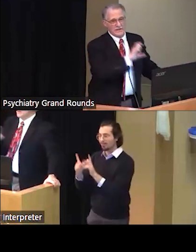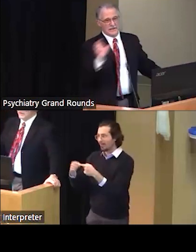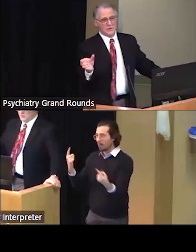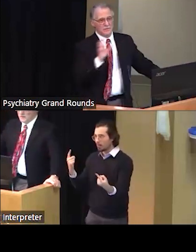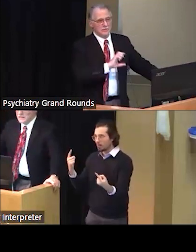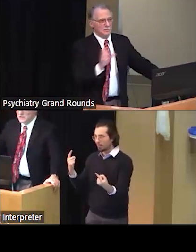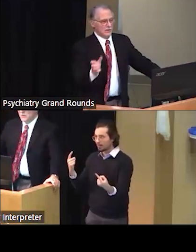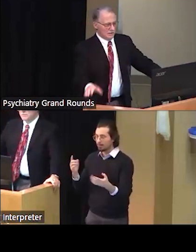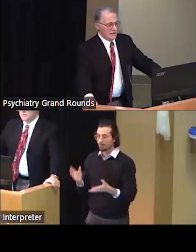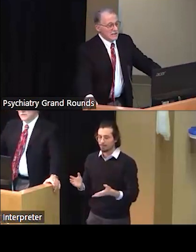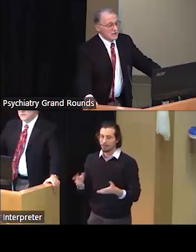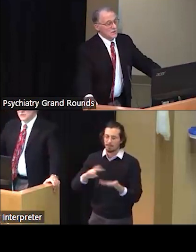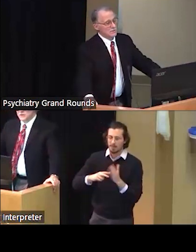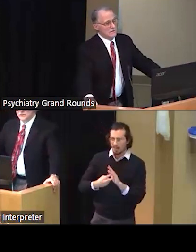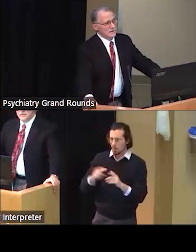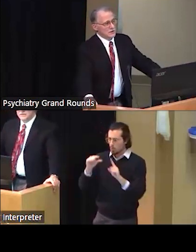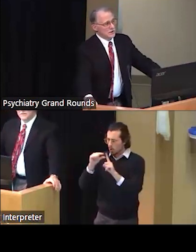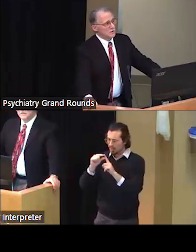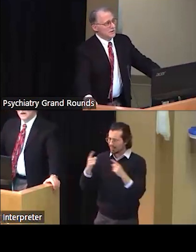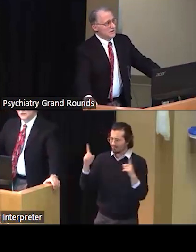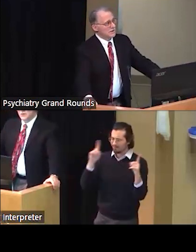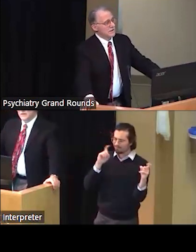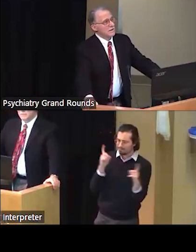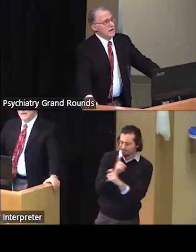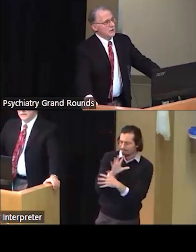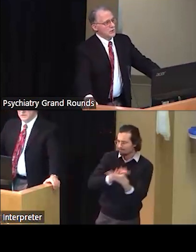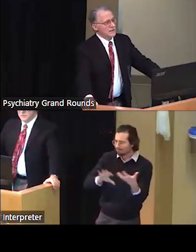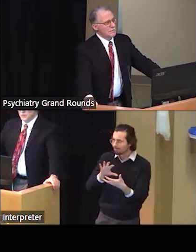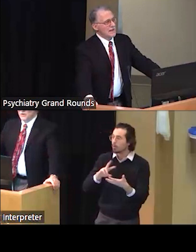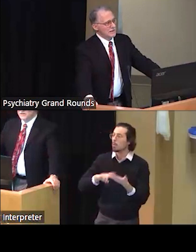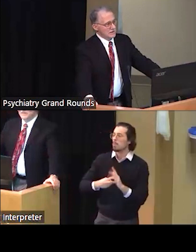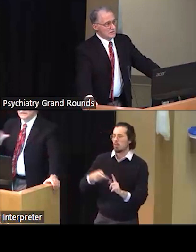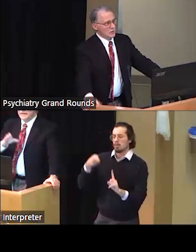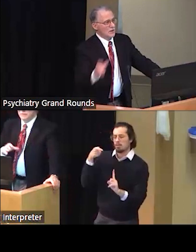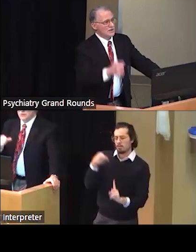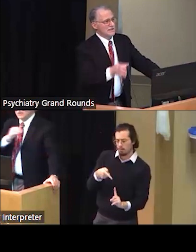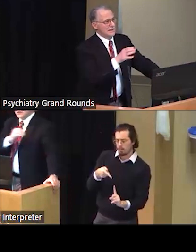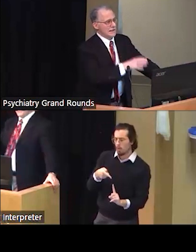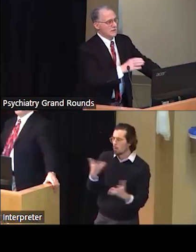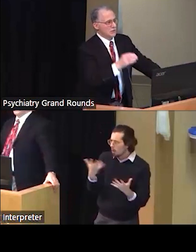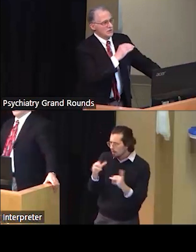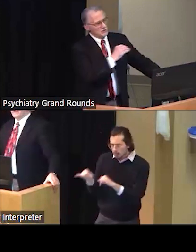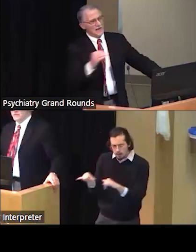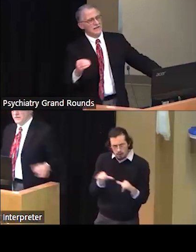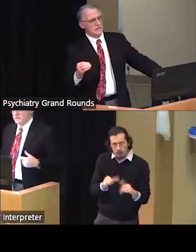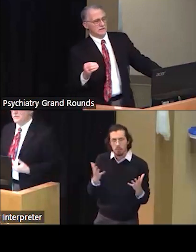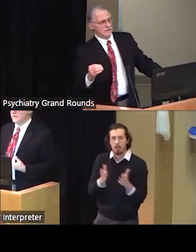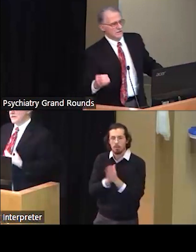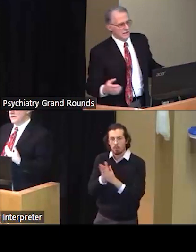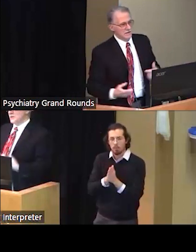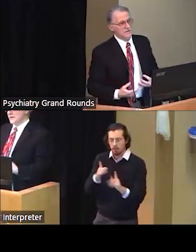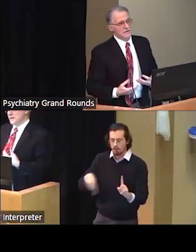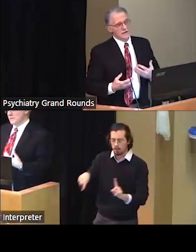So we've got a Tower of Babel problem. So what I'm getting to a little bit is, how can we get to mechanisms? What's in common? What's